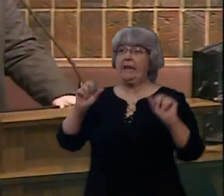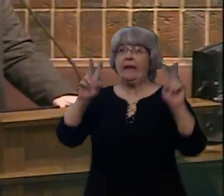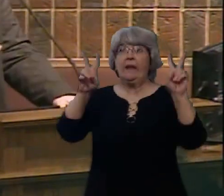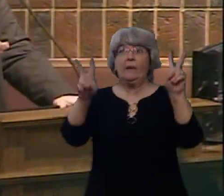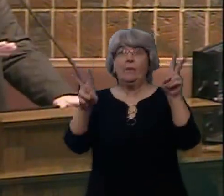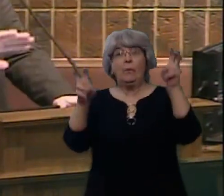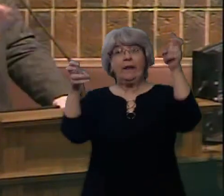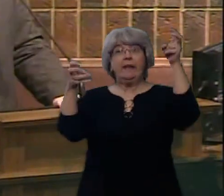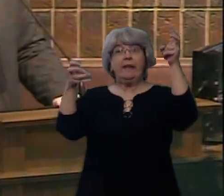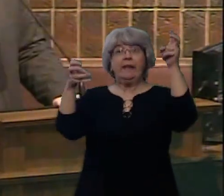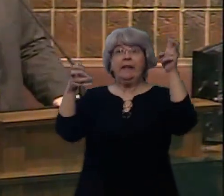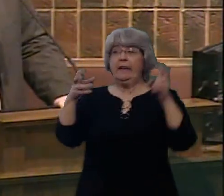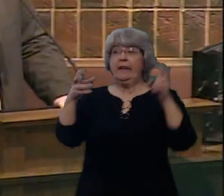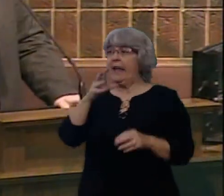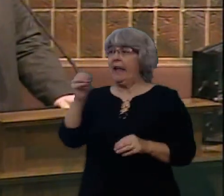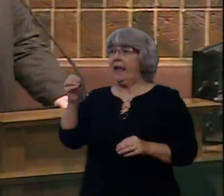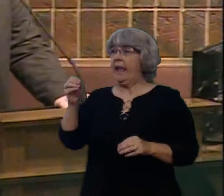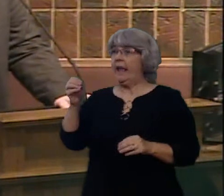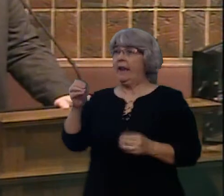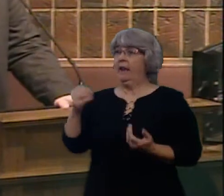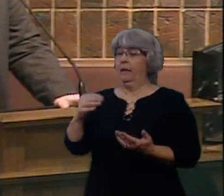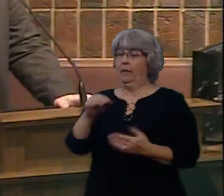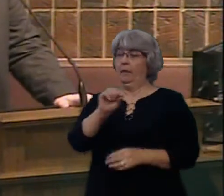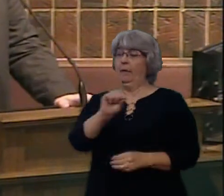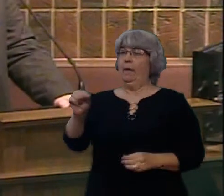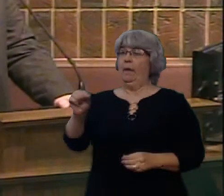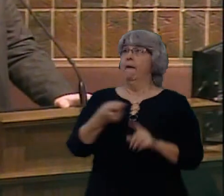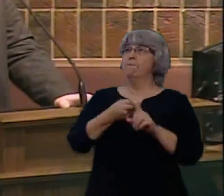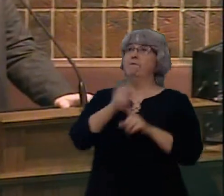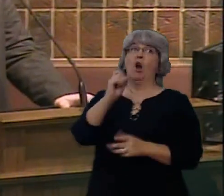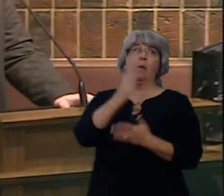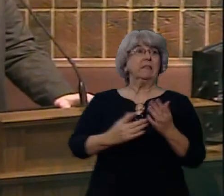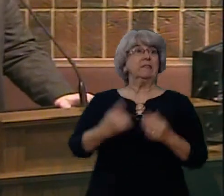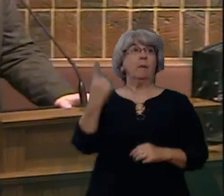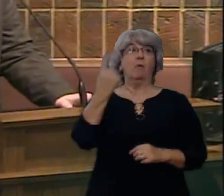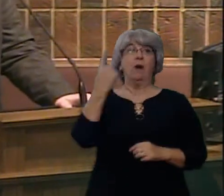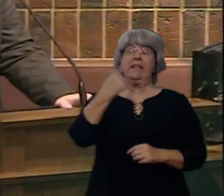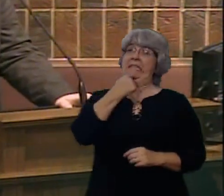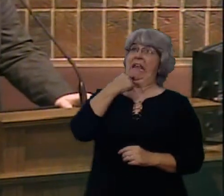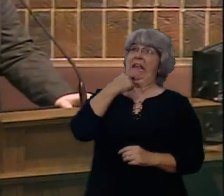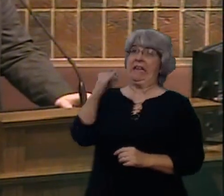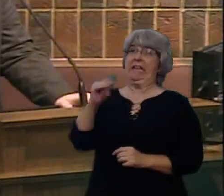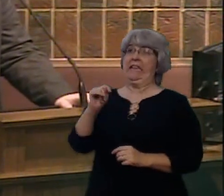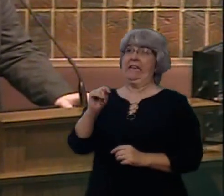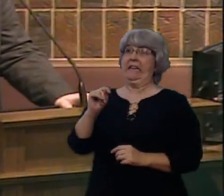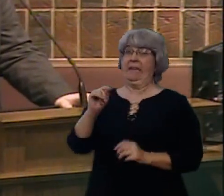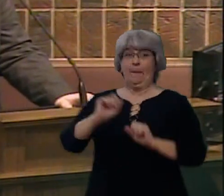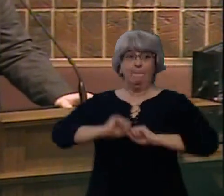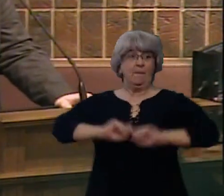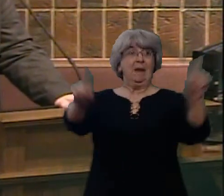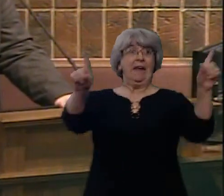I can add whatever name I want to add there. That does not actually make it true.